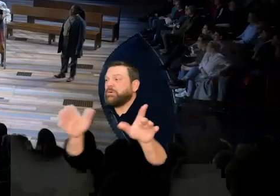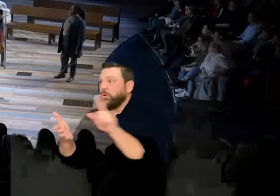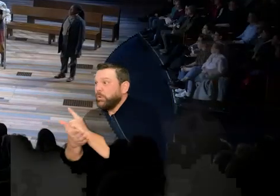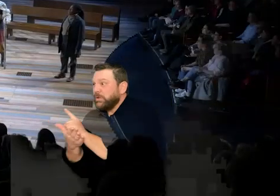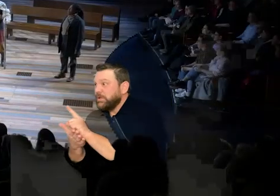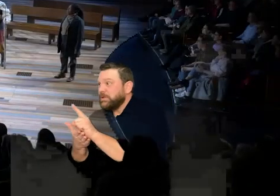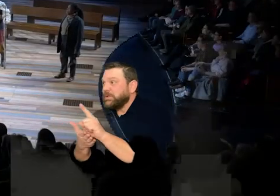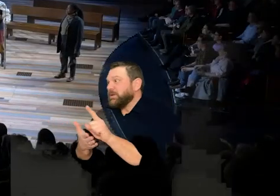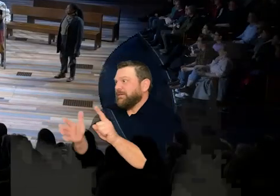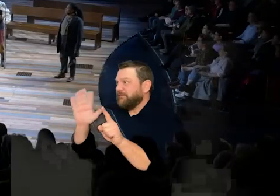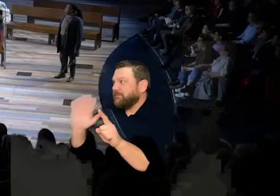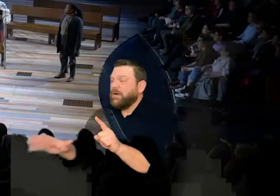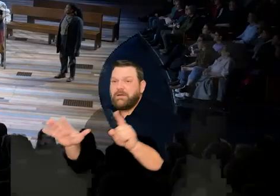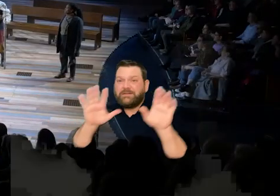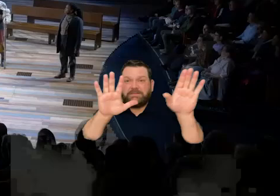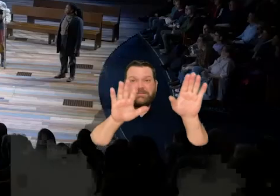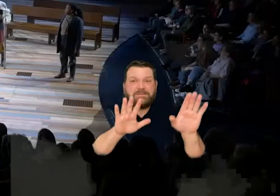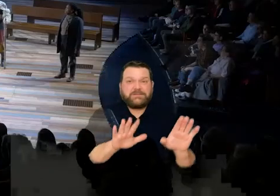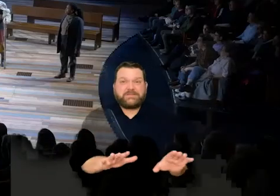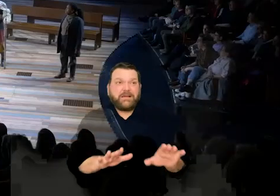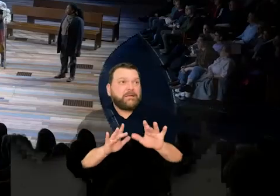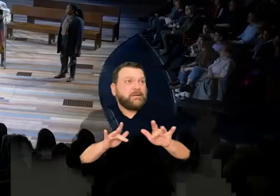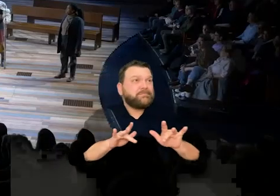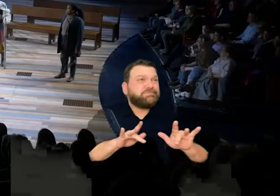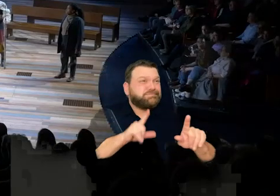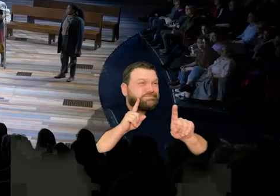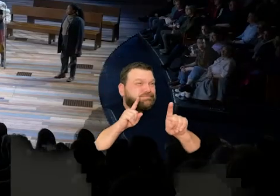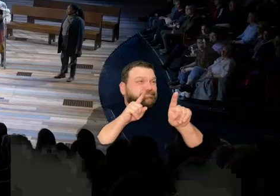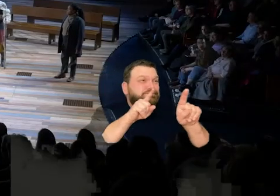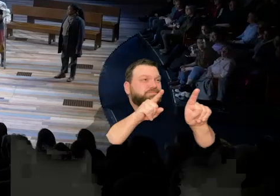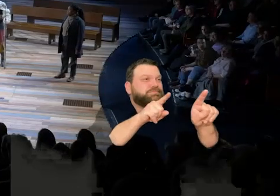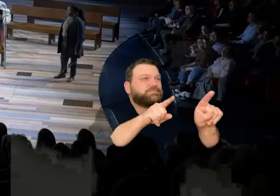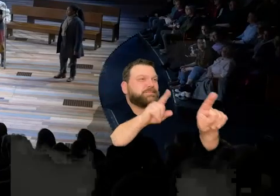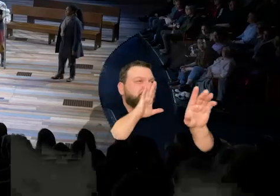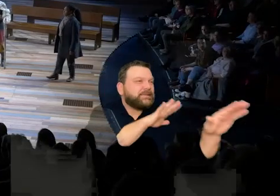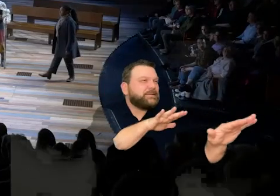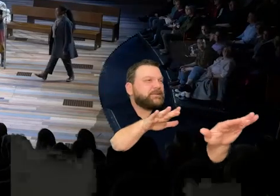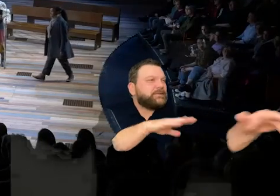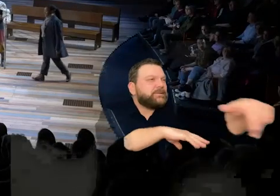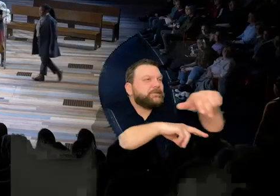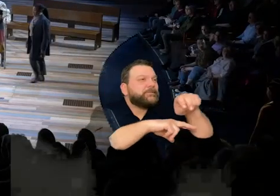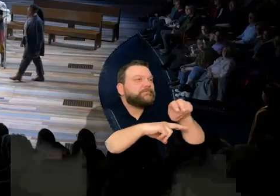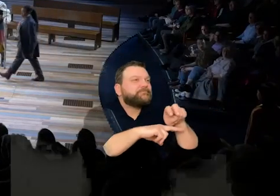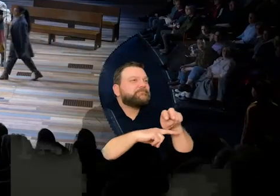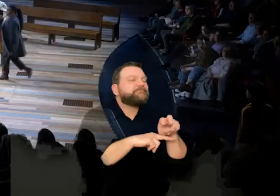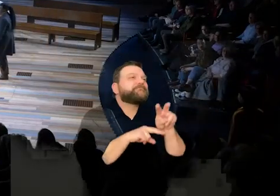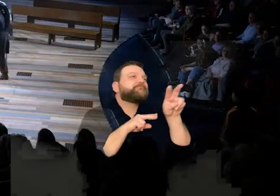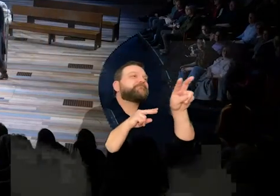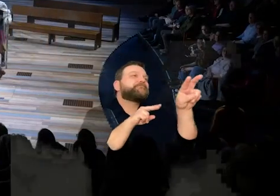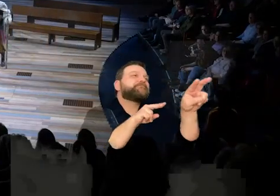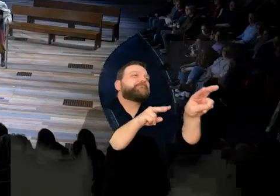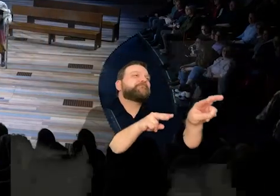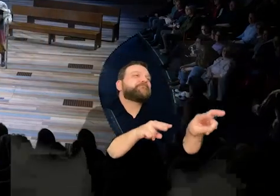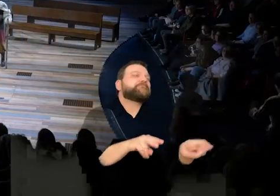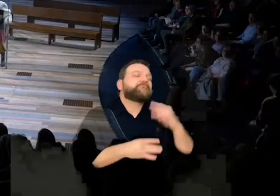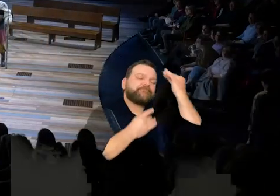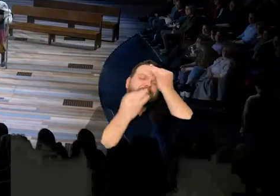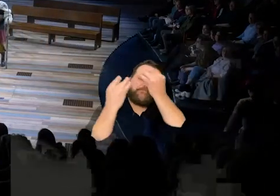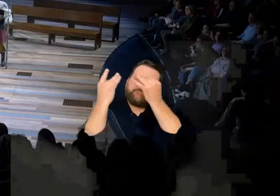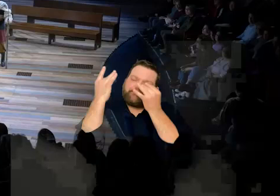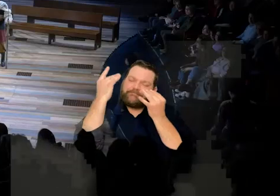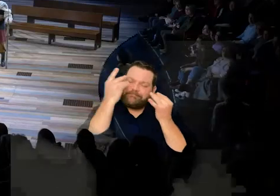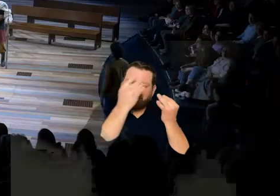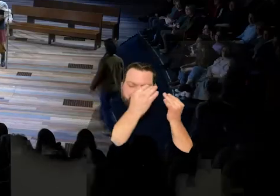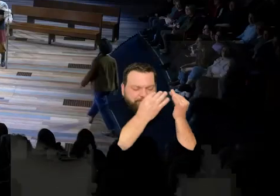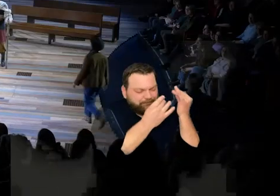Sunday they head to the shore and gaze upon the waters, silent sentinels,